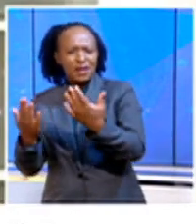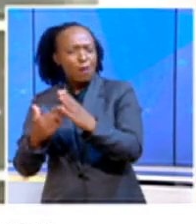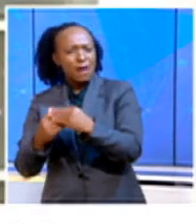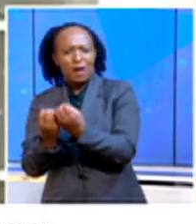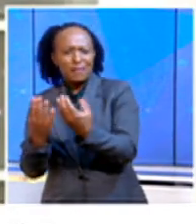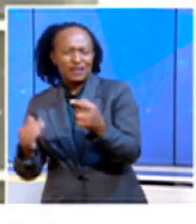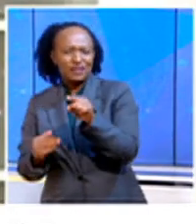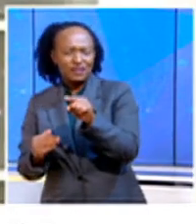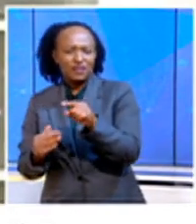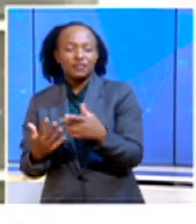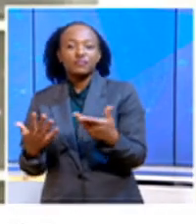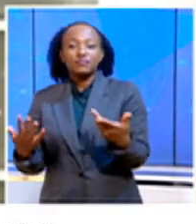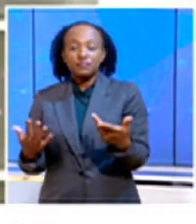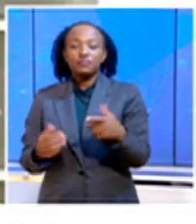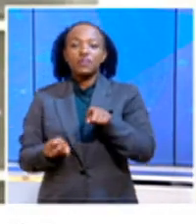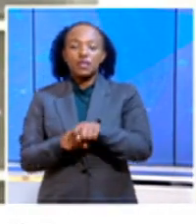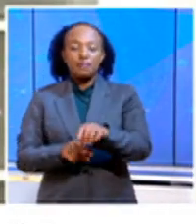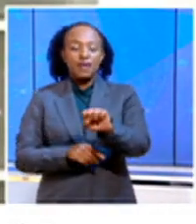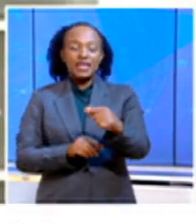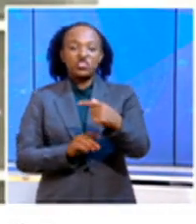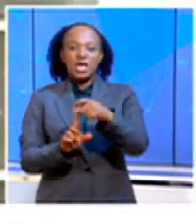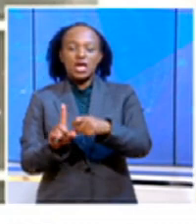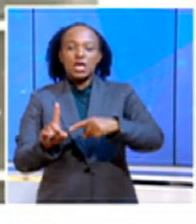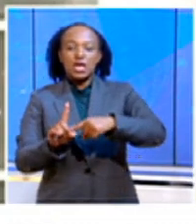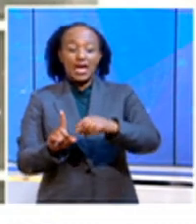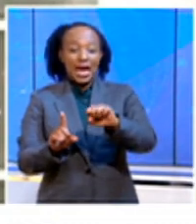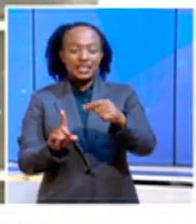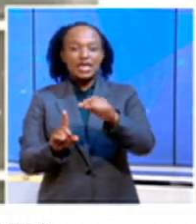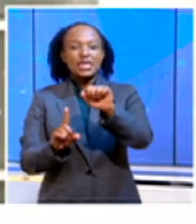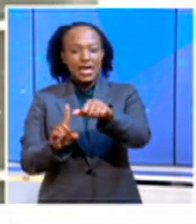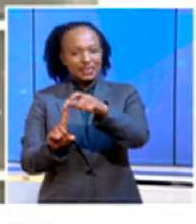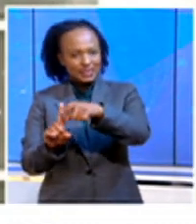last point to make as well is that it's the SG. So it's all about the SG, but I